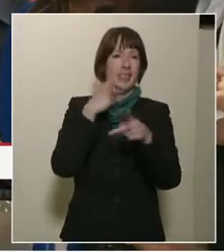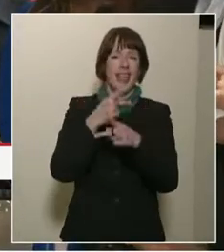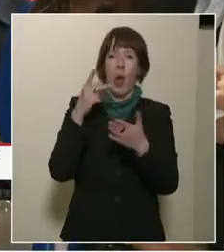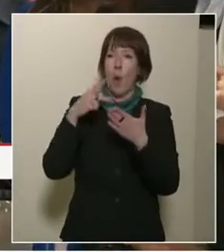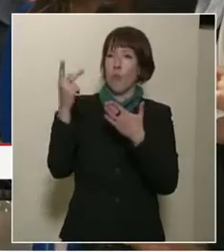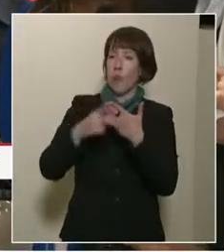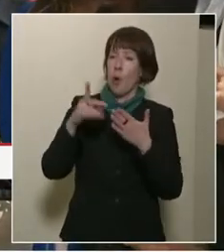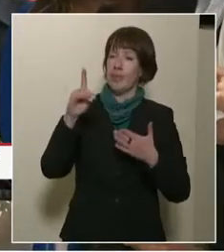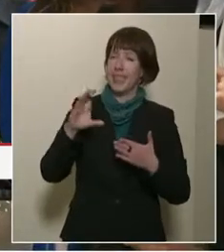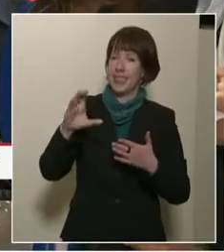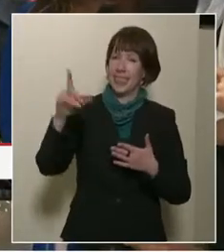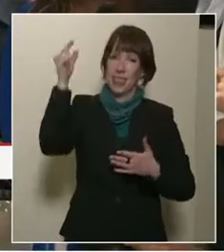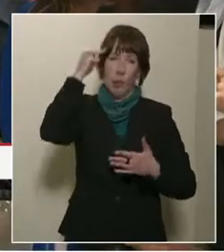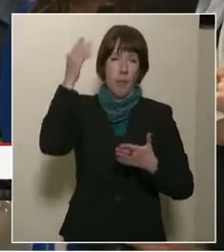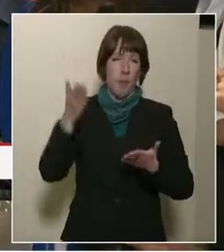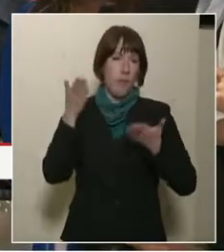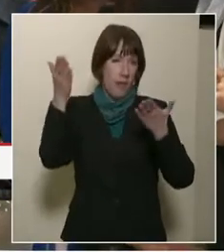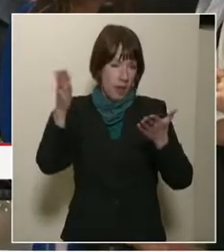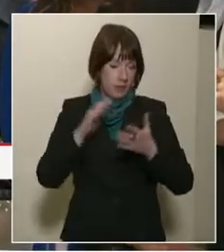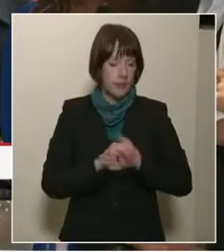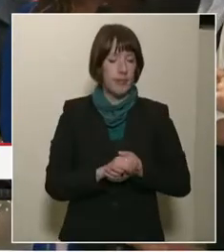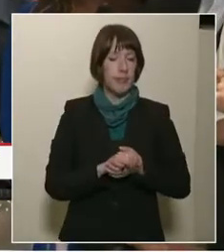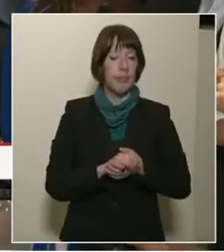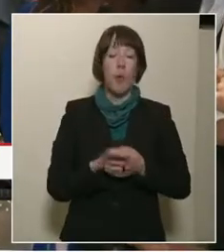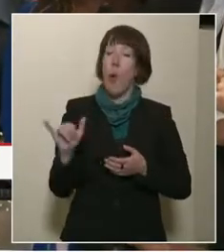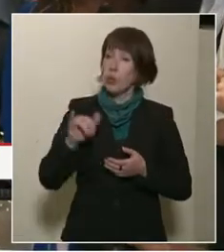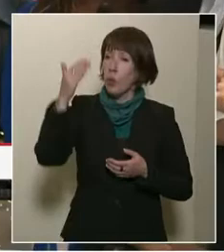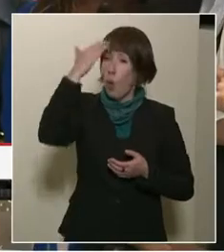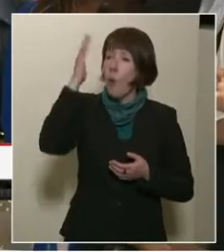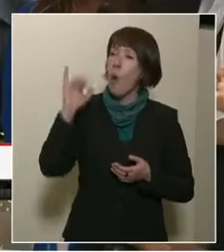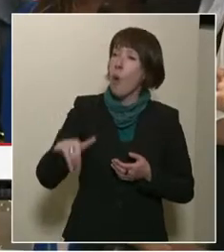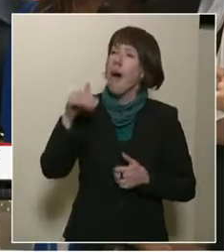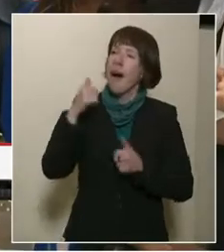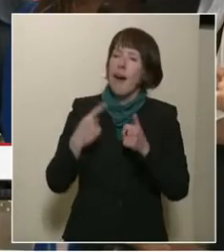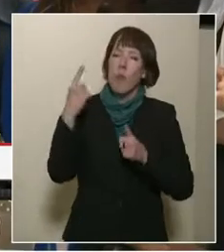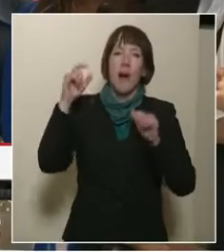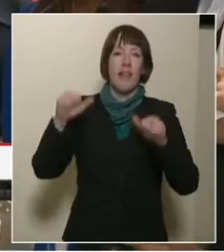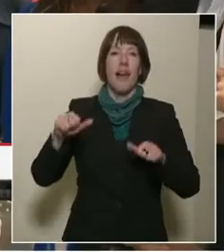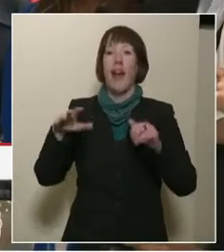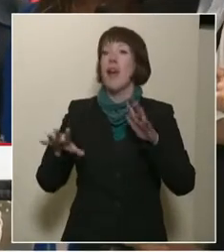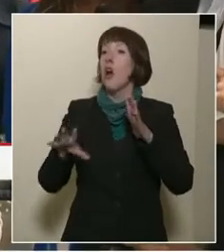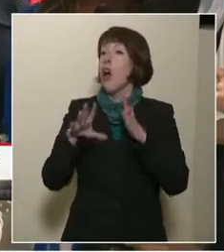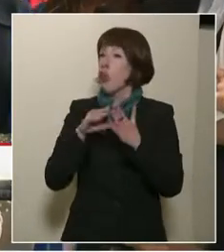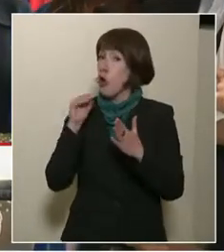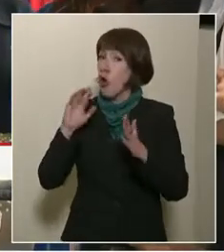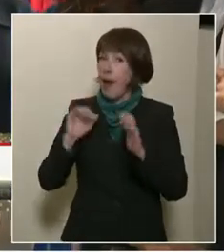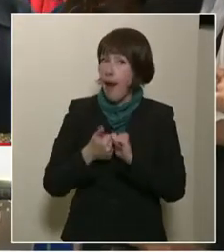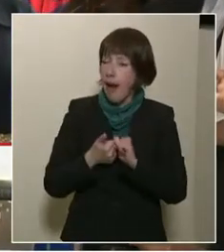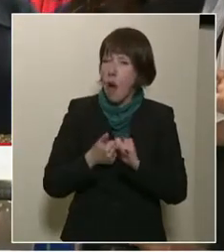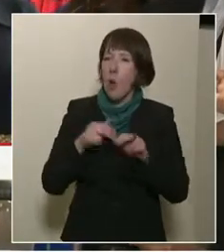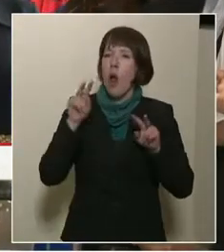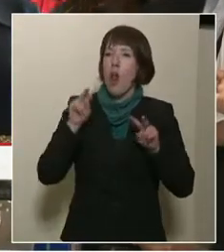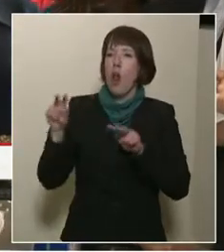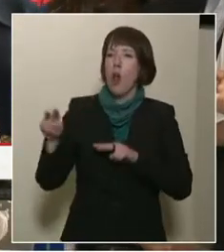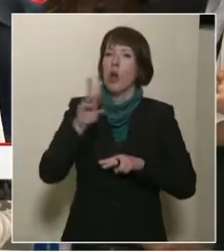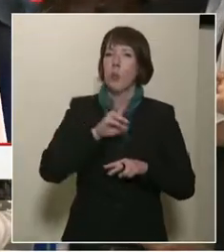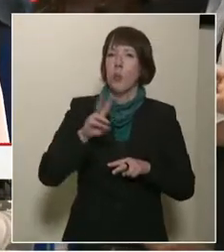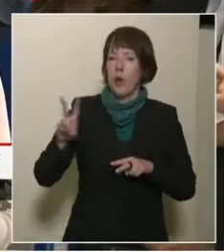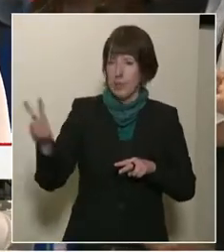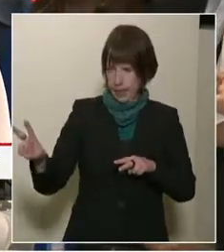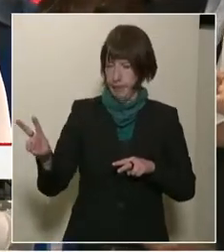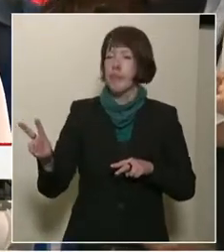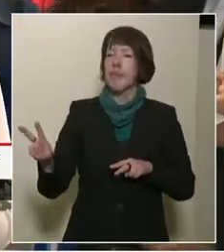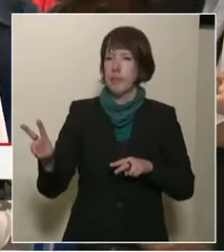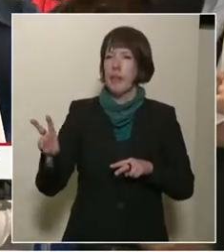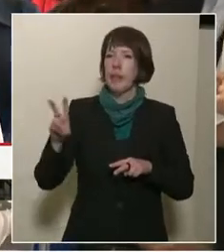DC provides. And we know that everybody can find out by going to our website at